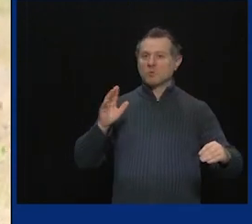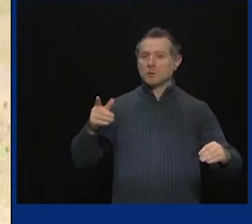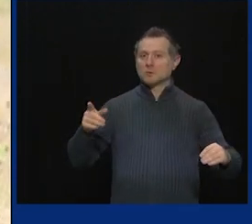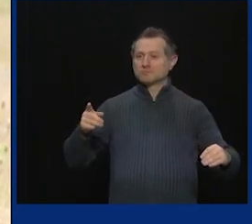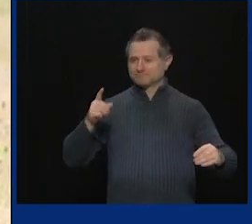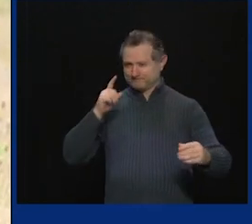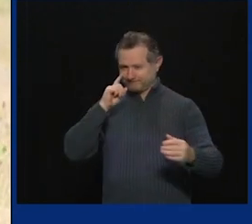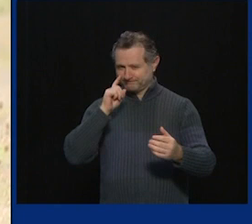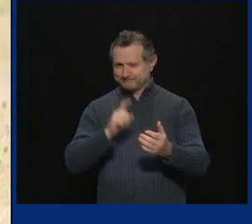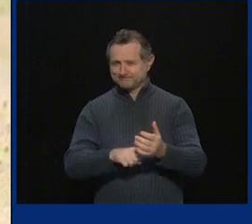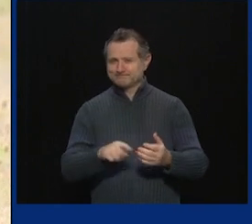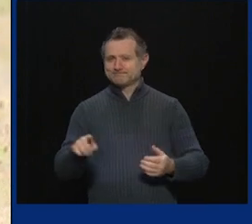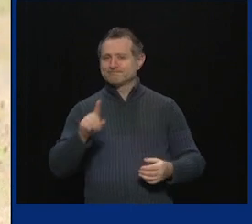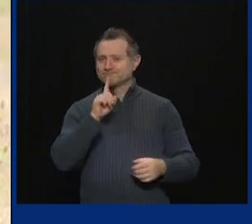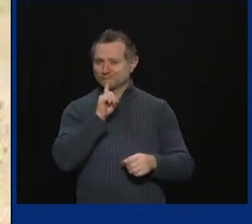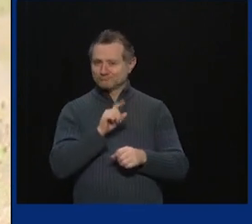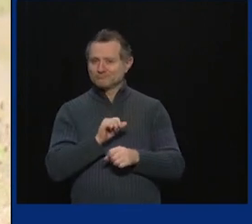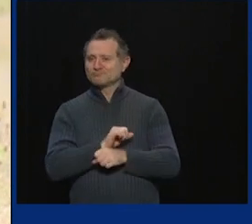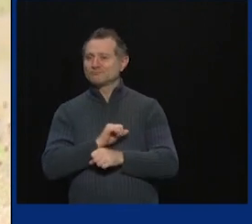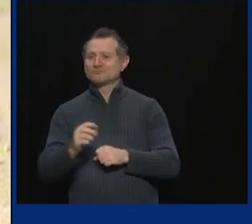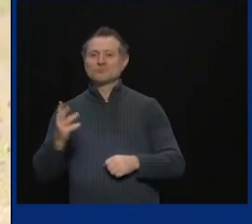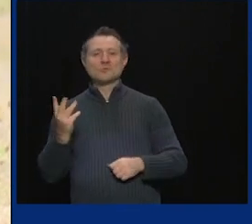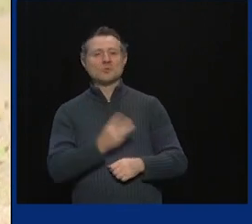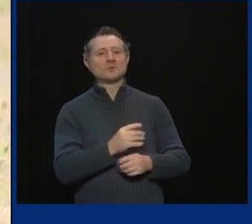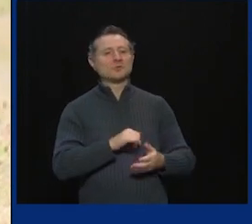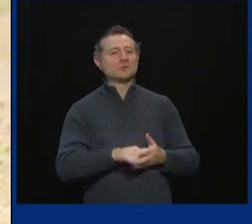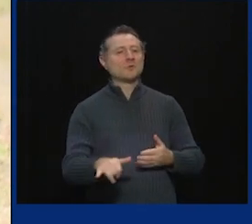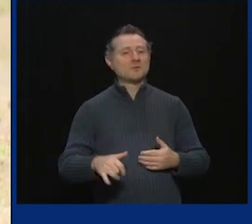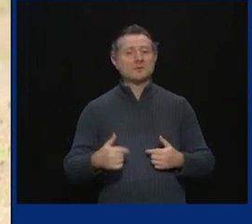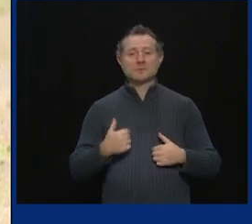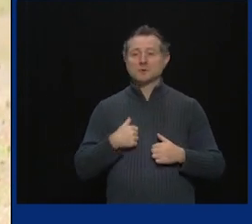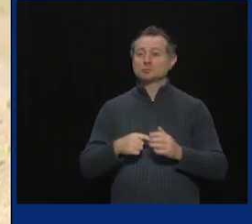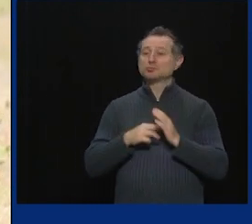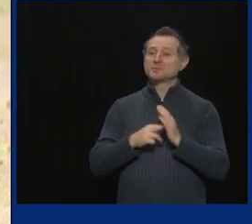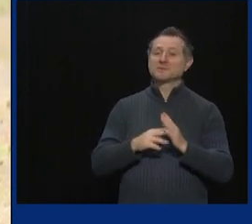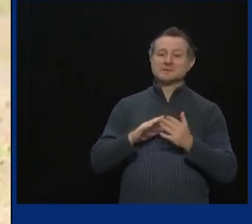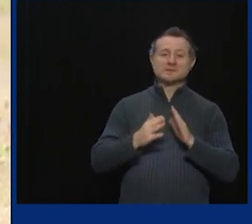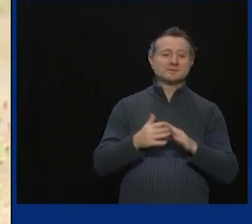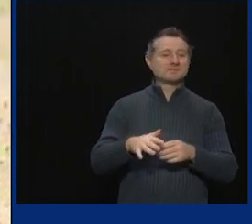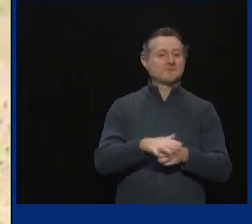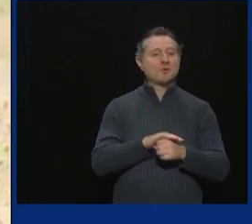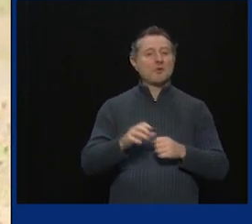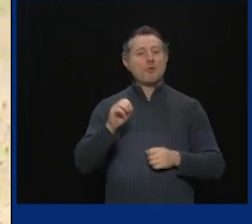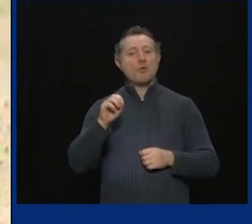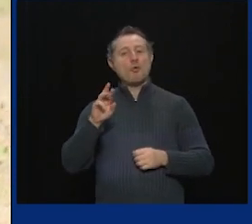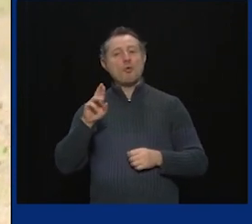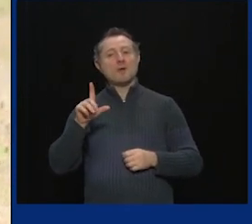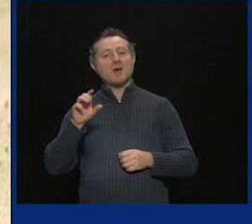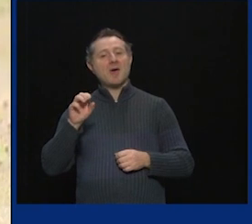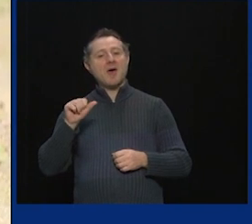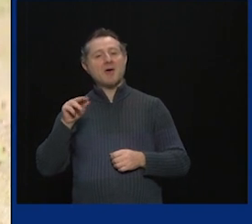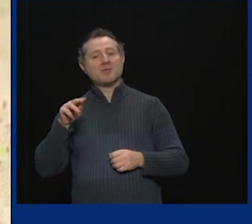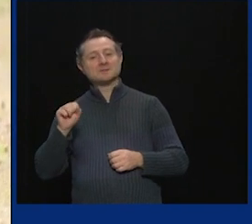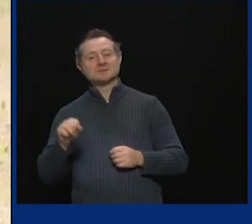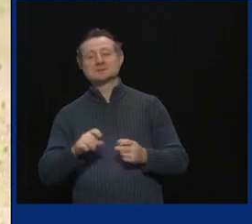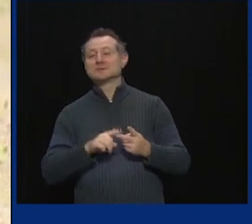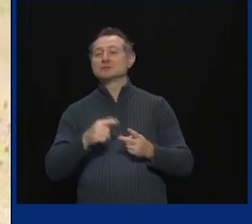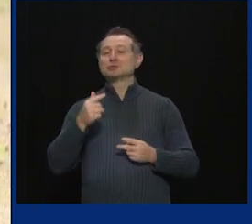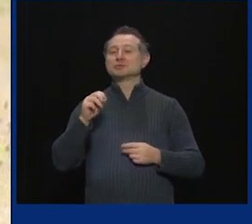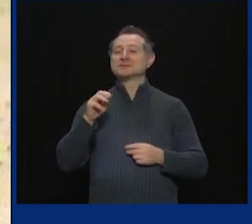I've had the honor of representing communities in Orleans and Genesee and Niagara and Western Monroe